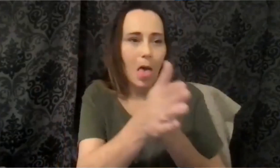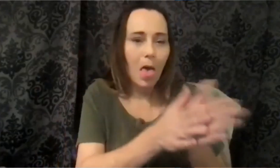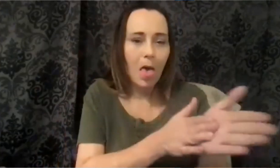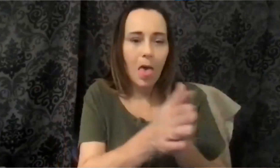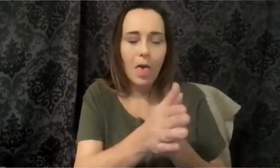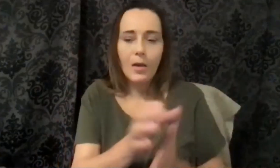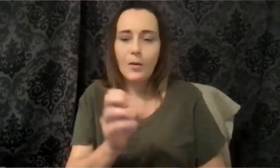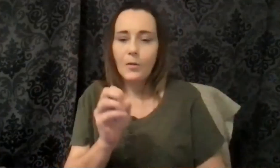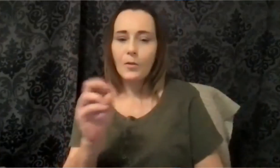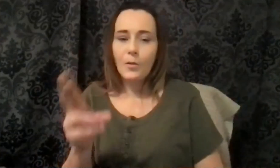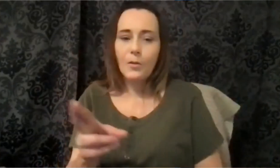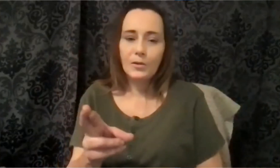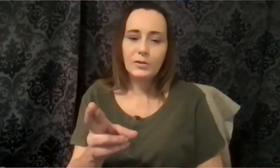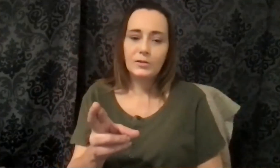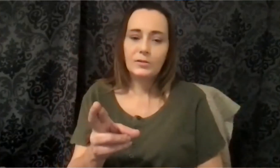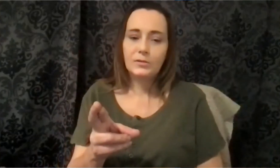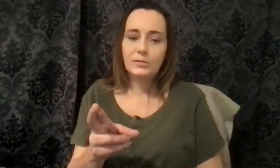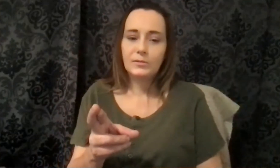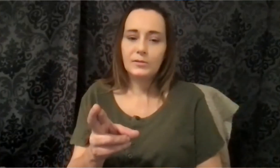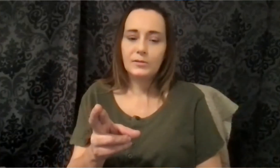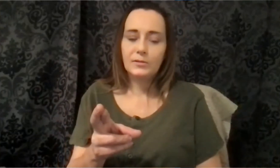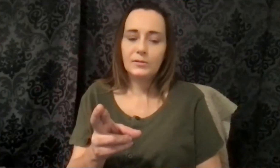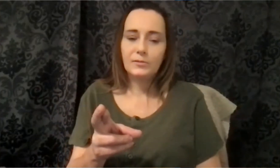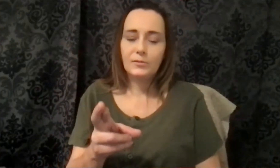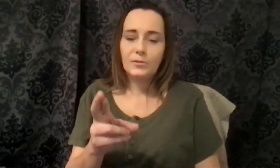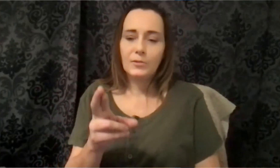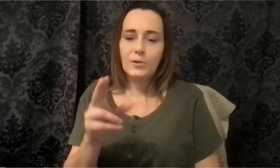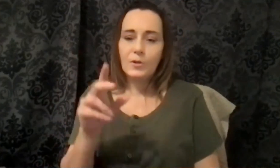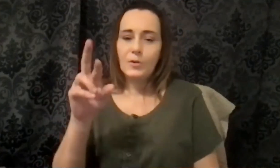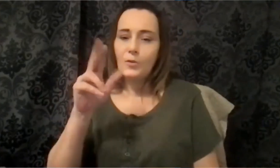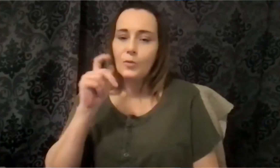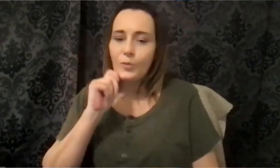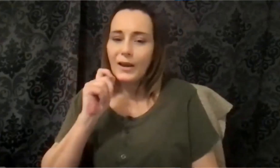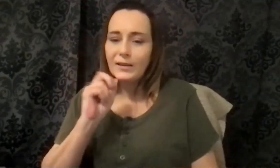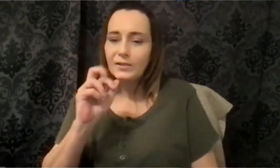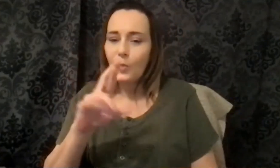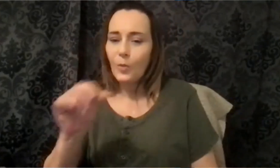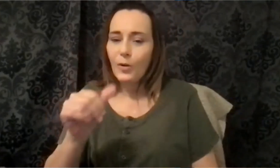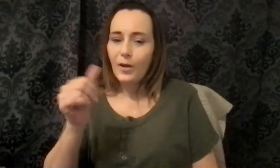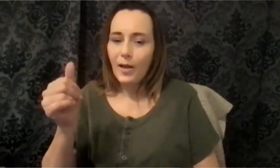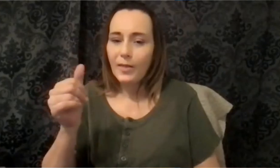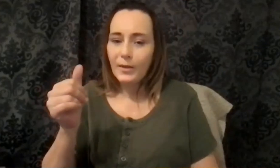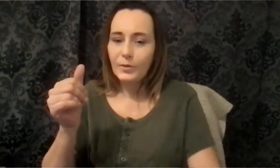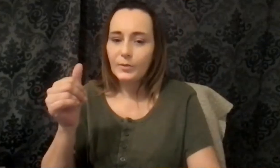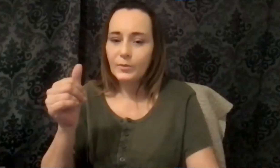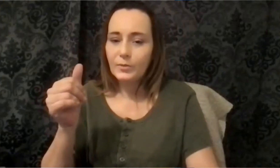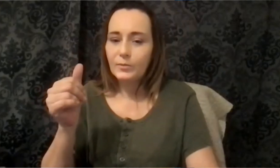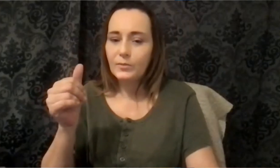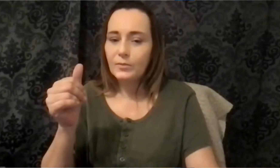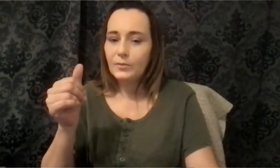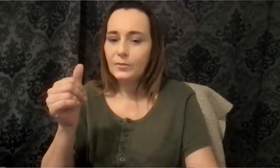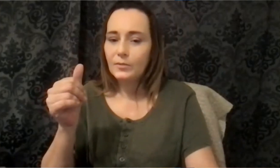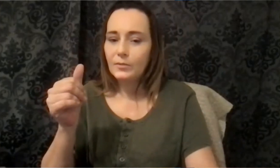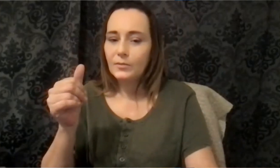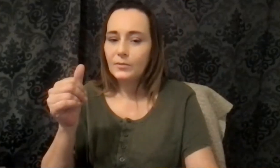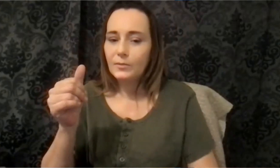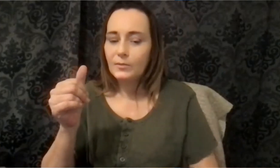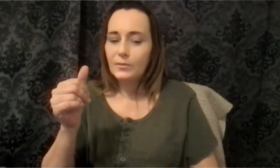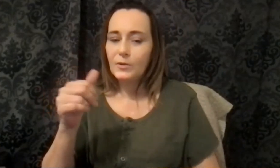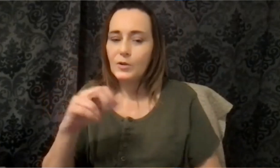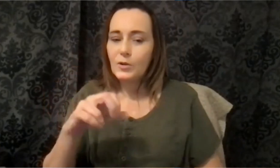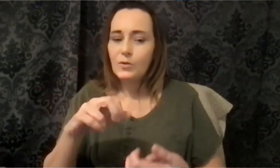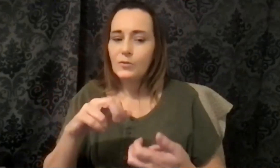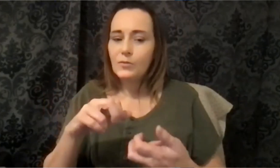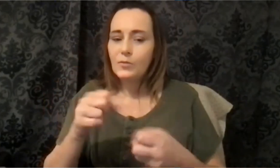sweet, voracious, or otherwise cause eyes to roll, and that